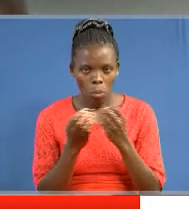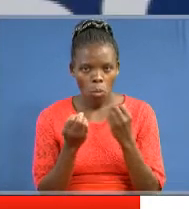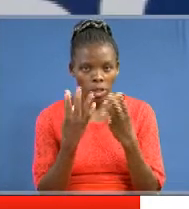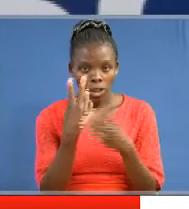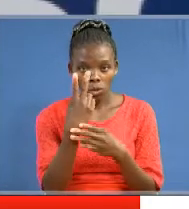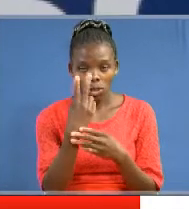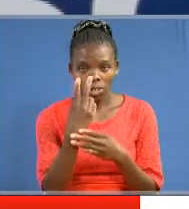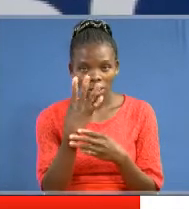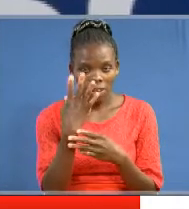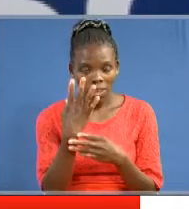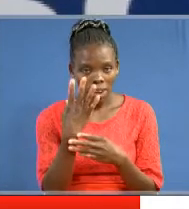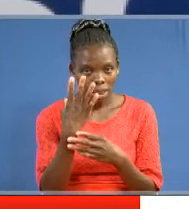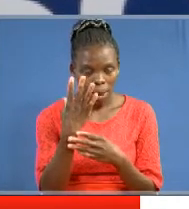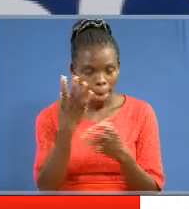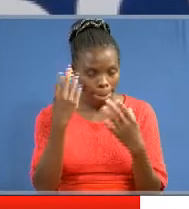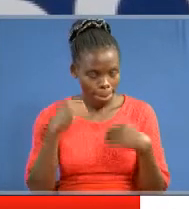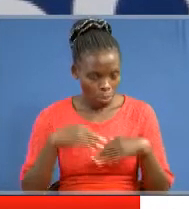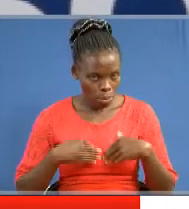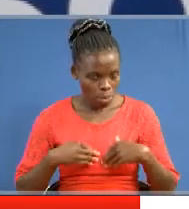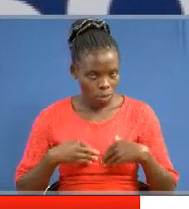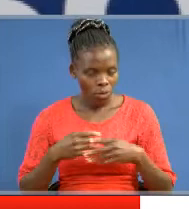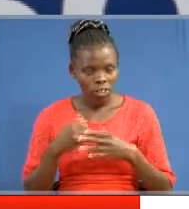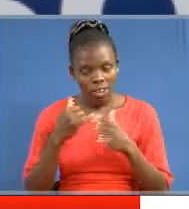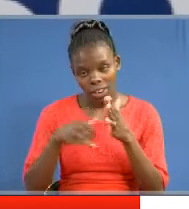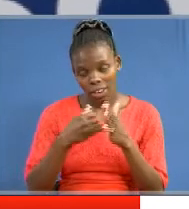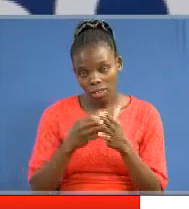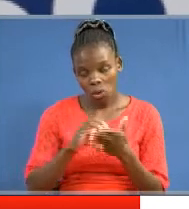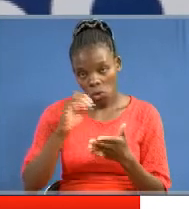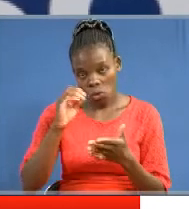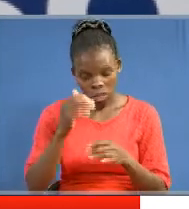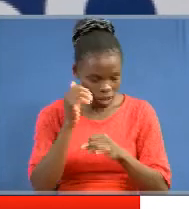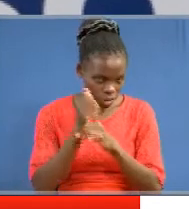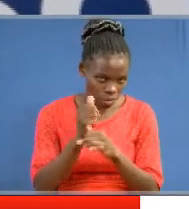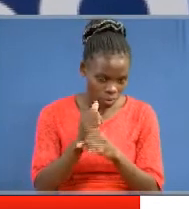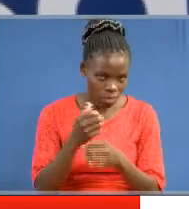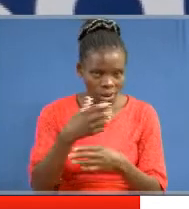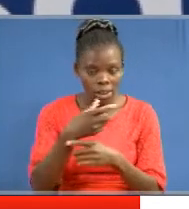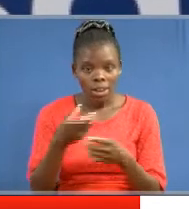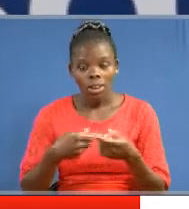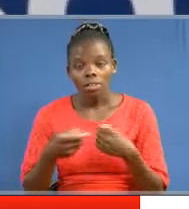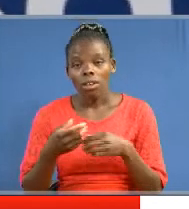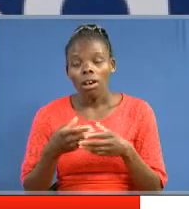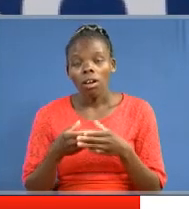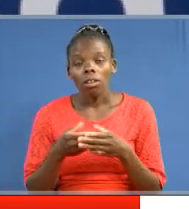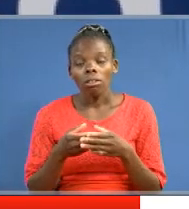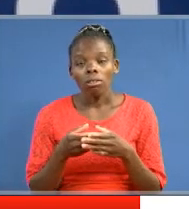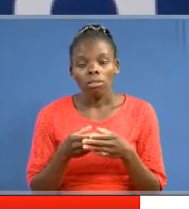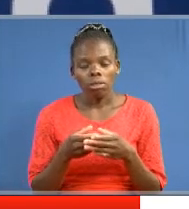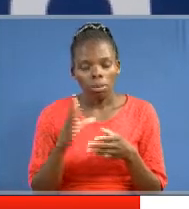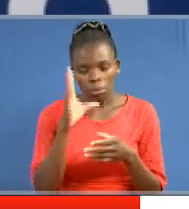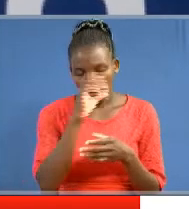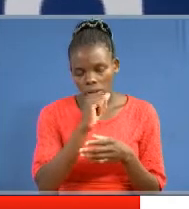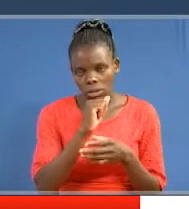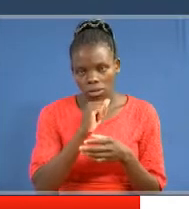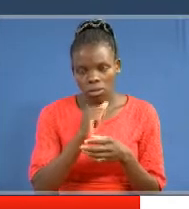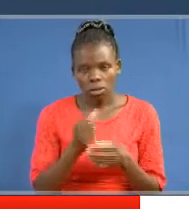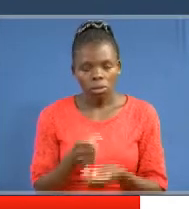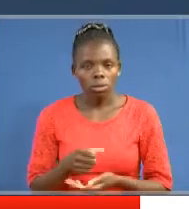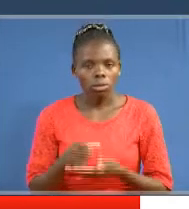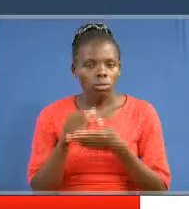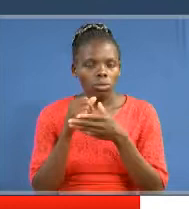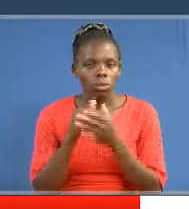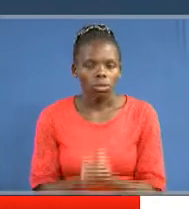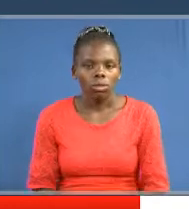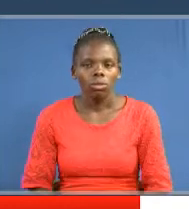people who are depending directly on the industry will lose their job, with different sport entities set out to miss out on sponsorships.